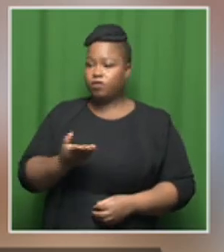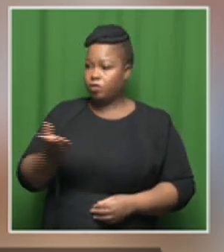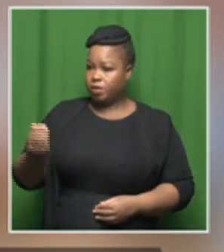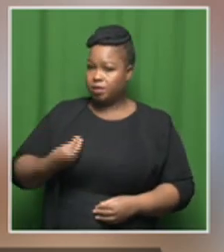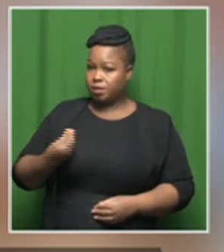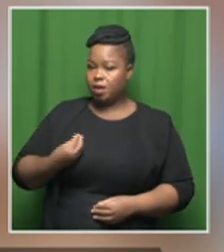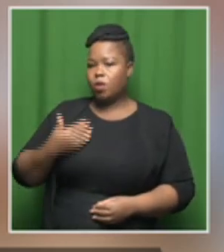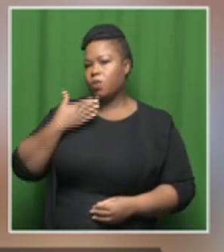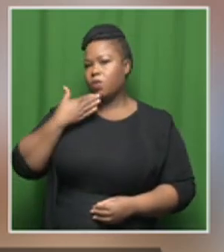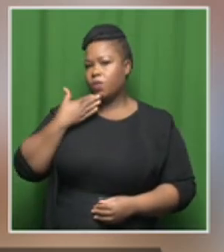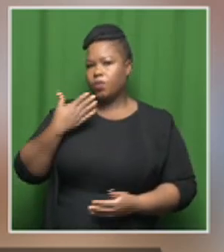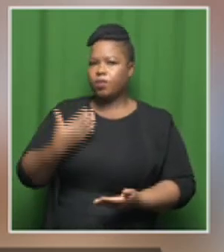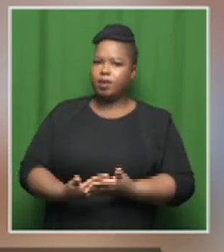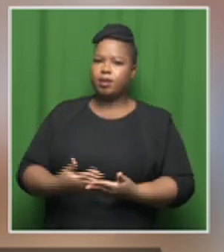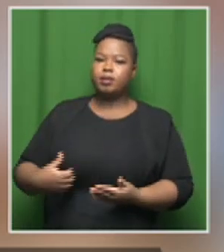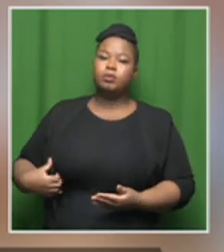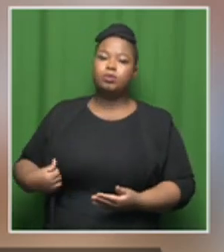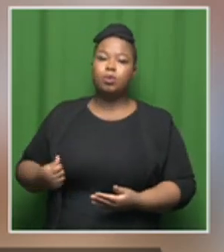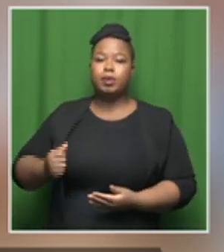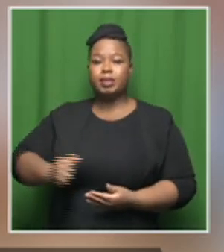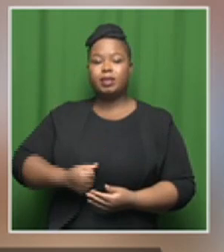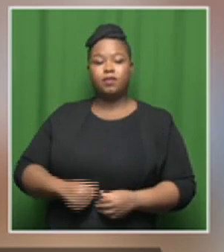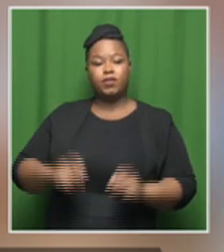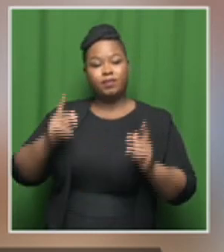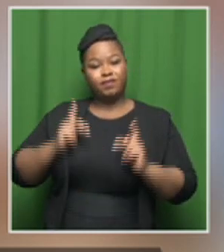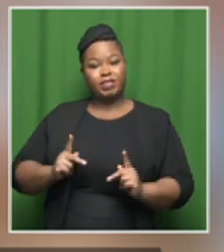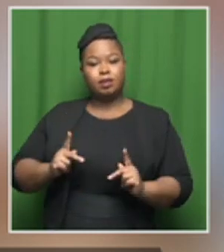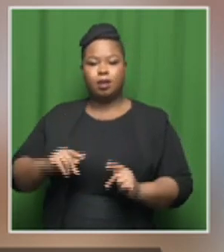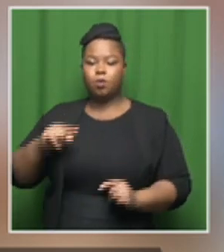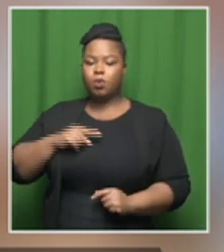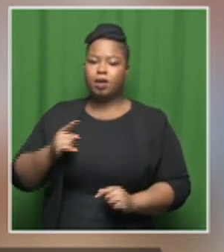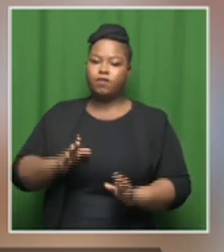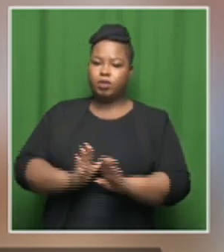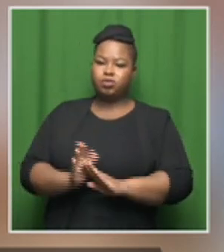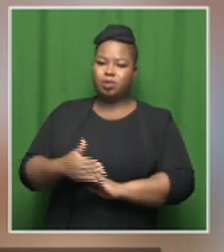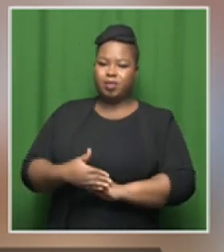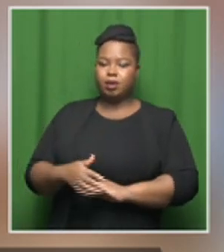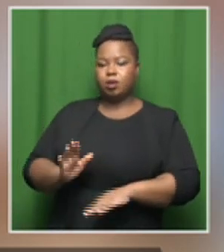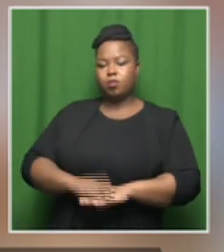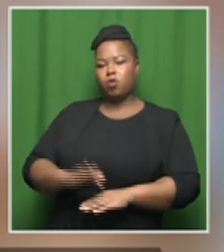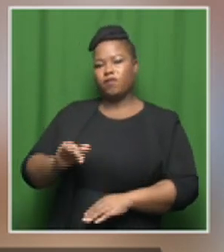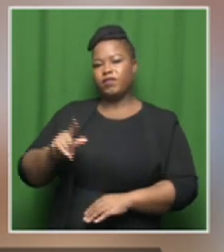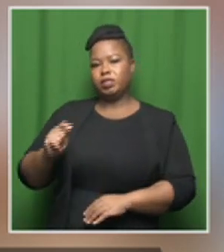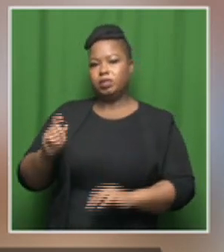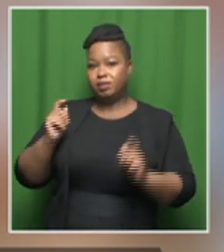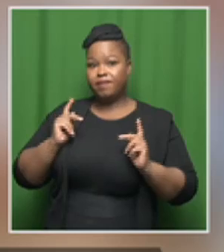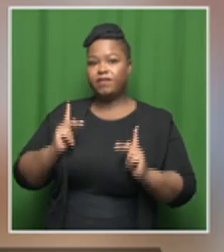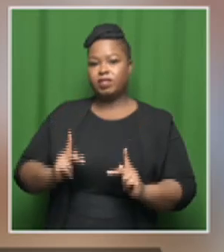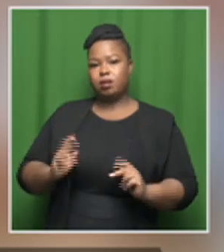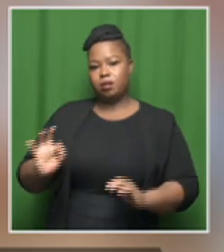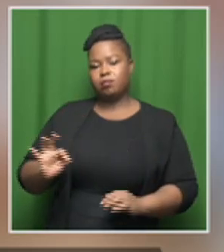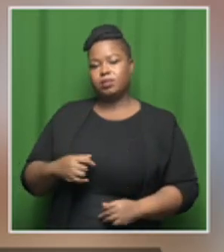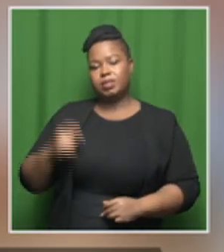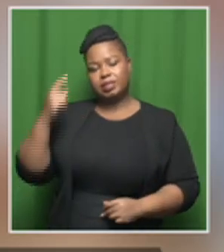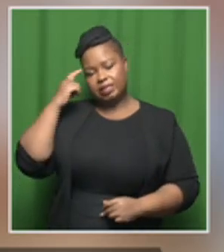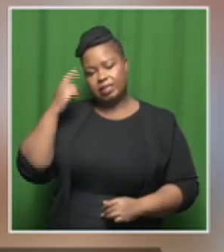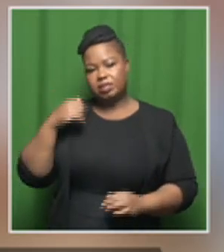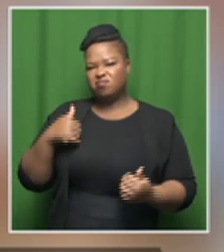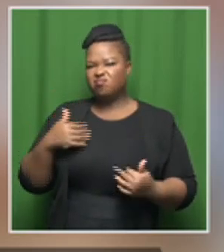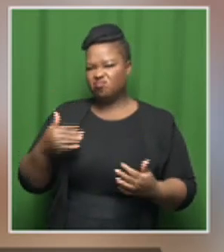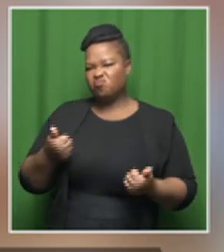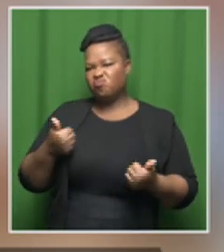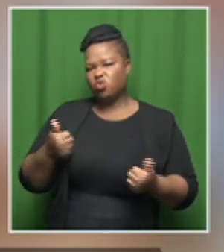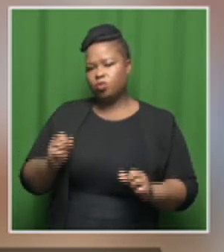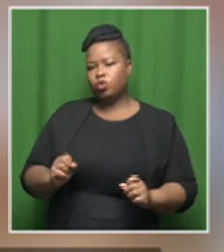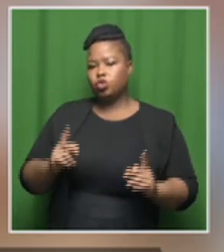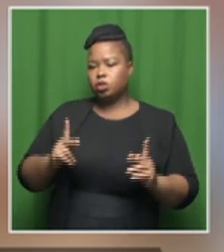can actually play against that physicality of the Jamaicans. And I think it's a great space for them to try it out and